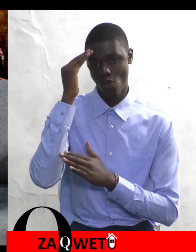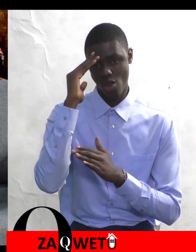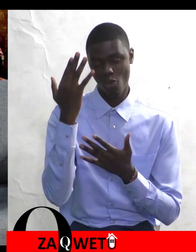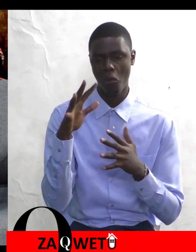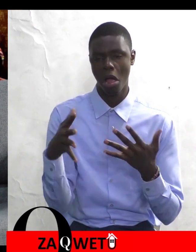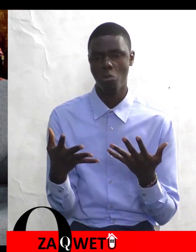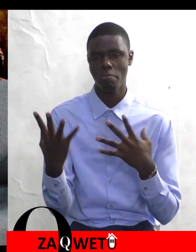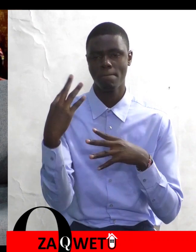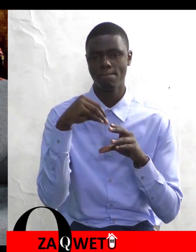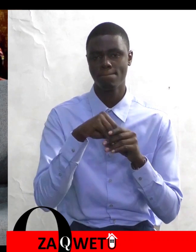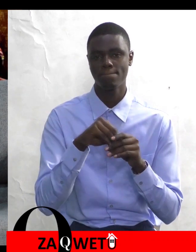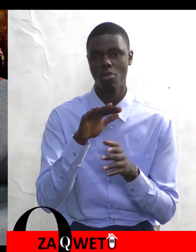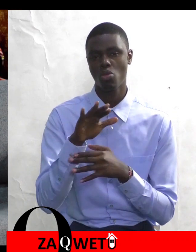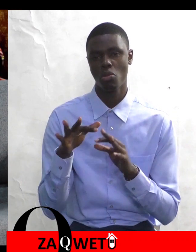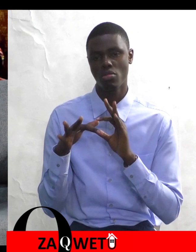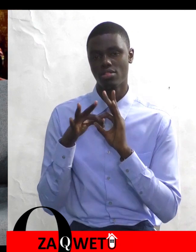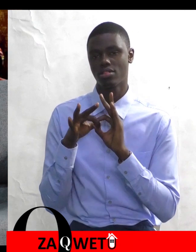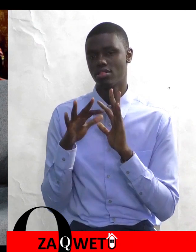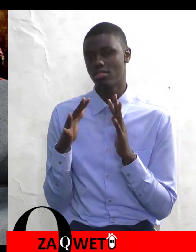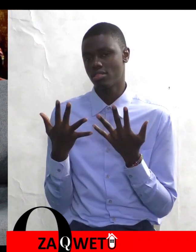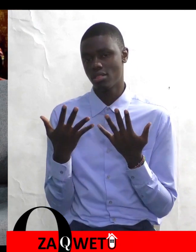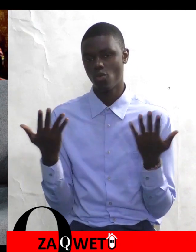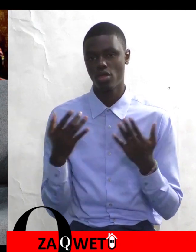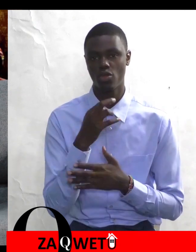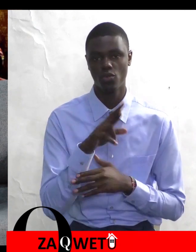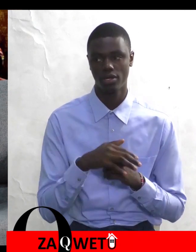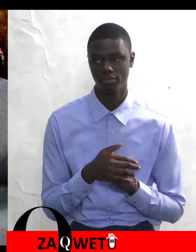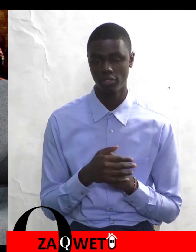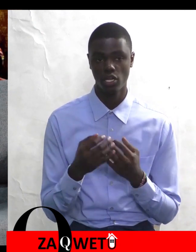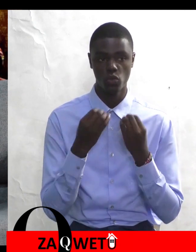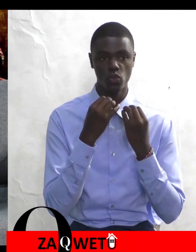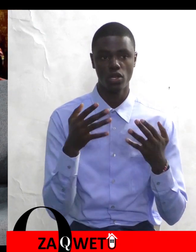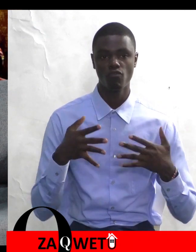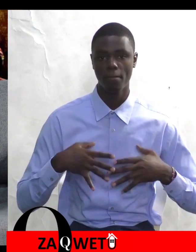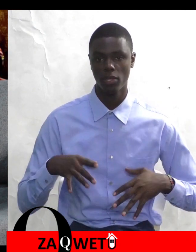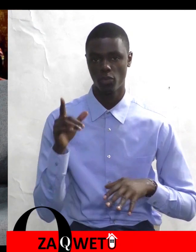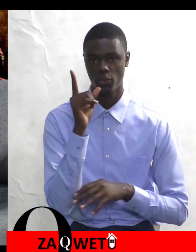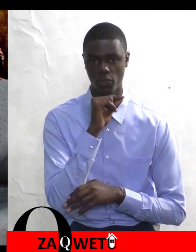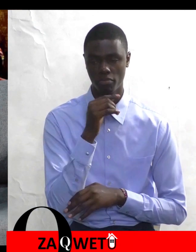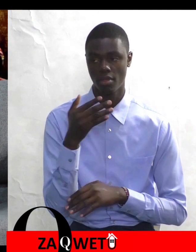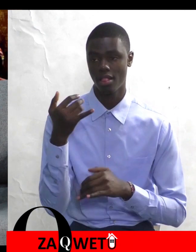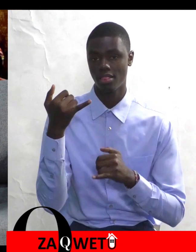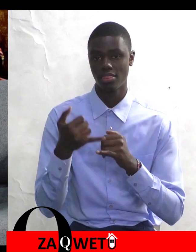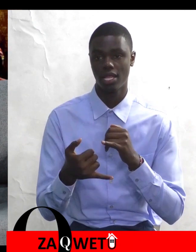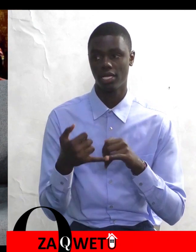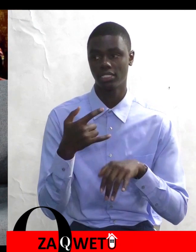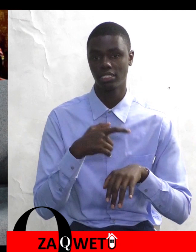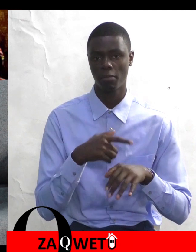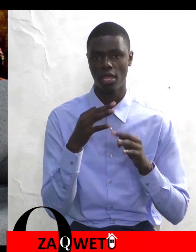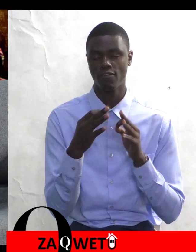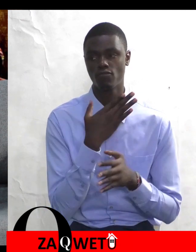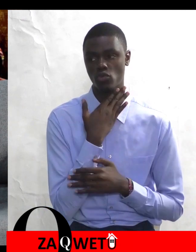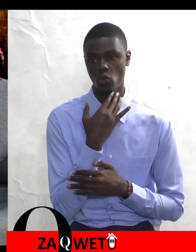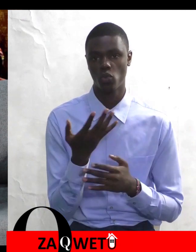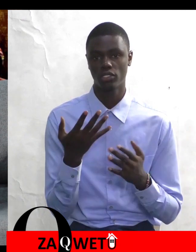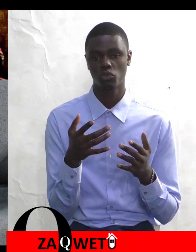0219-80384 ili tuweze kujua how inclusive your culture is kwenye ulipo. Na tuliambia wasee